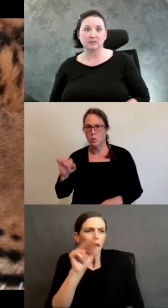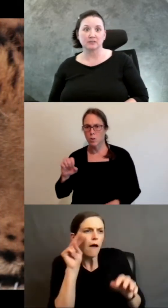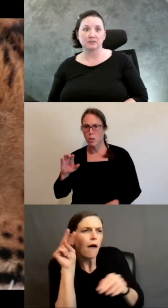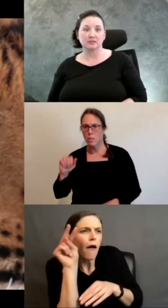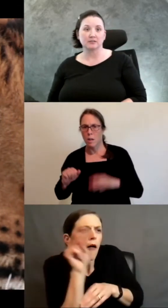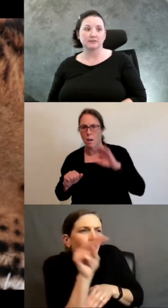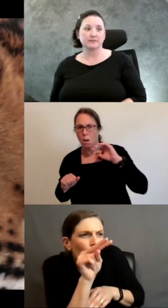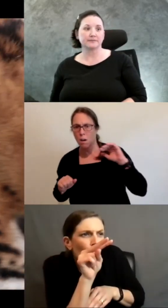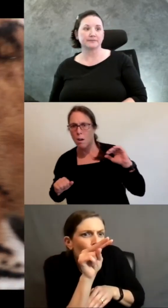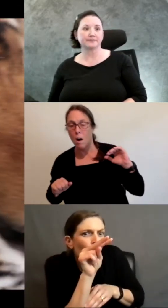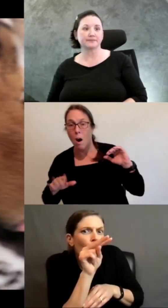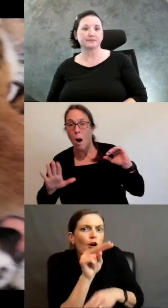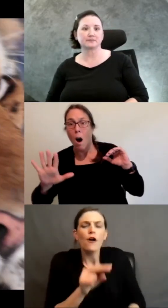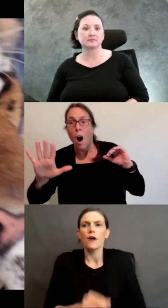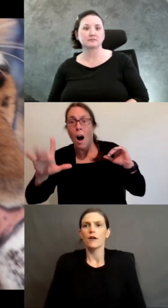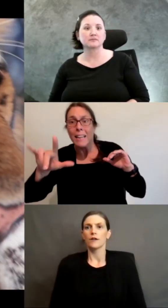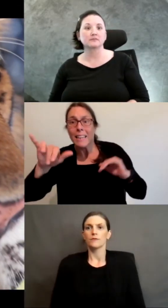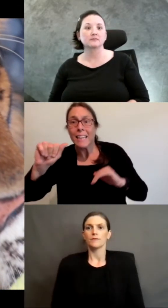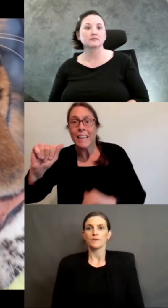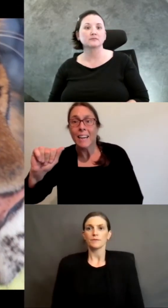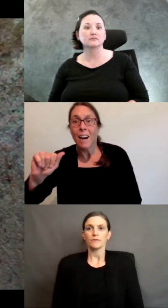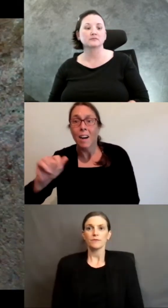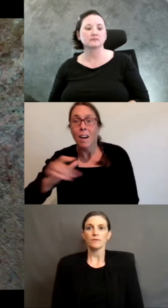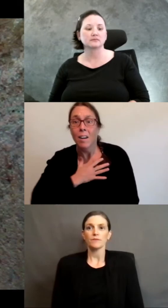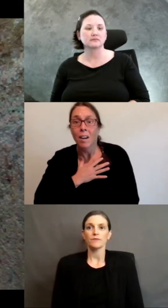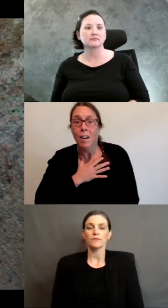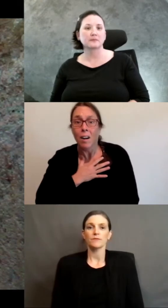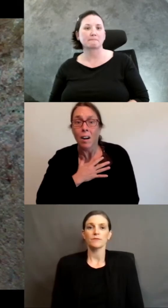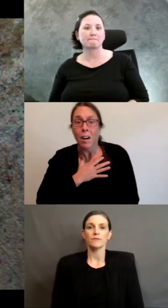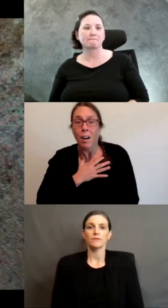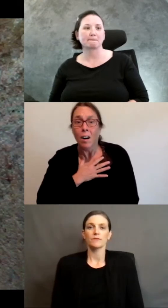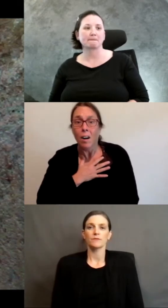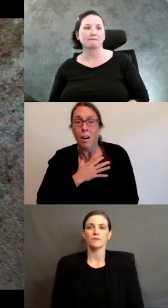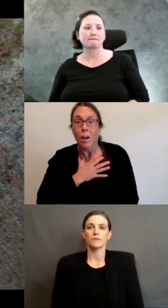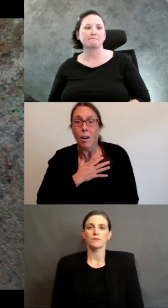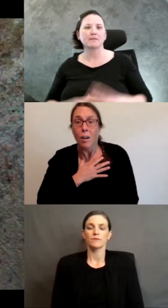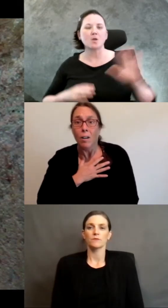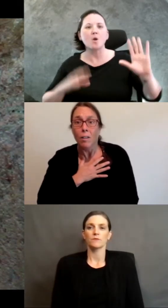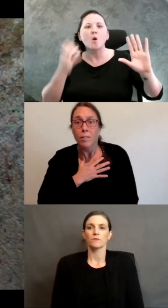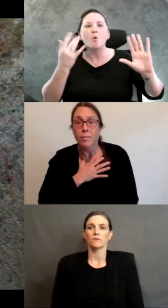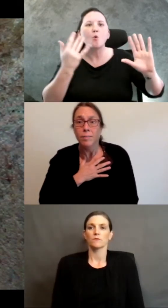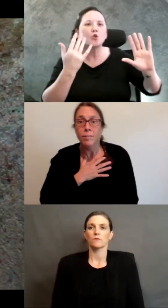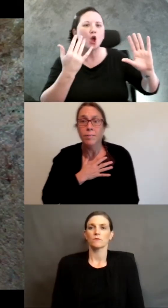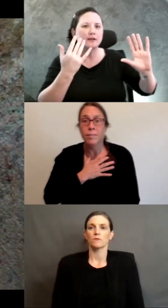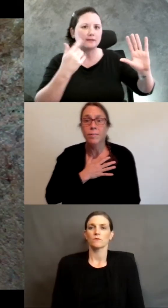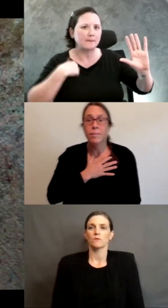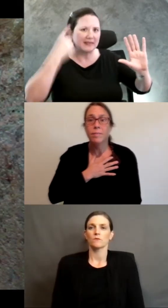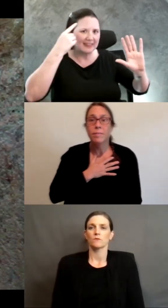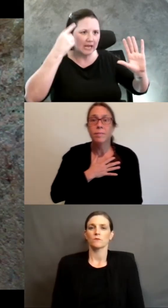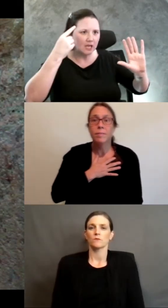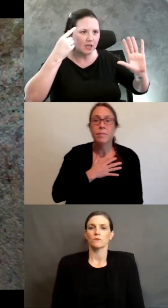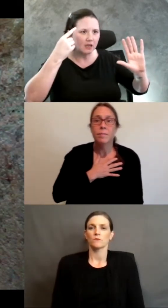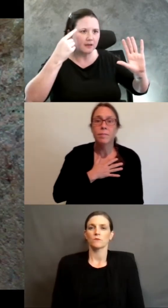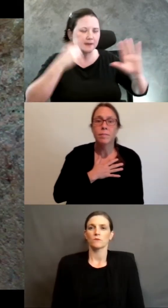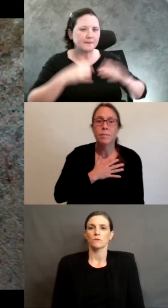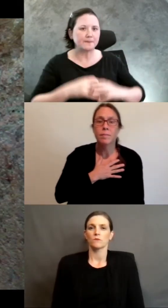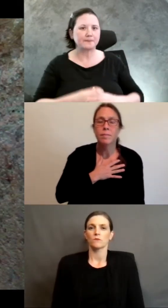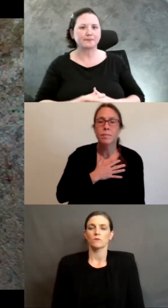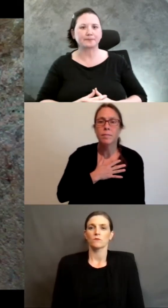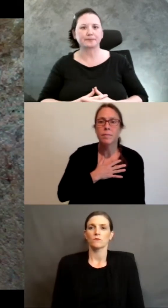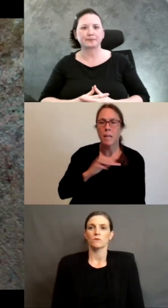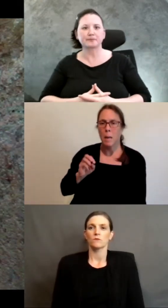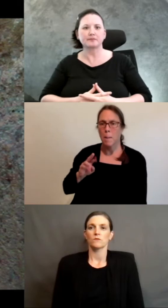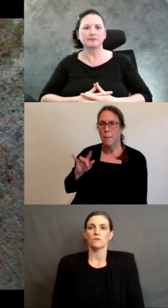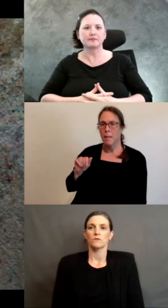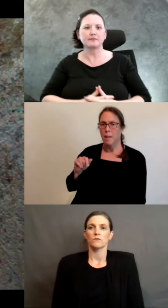Oh my gosh, Leah. Hold on, let me think. I got this, Vesperia. You'll know